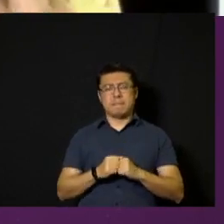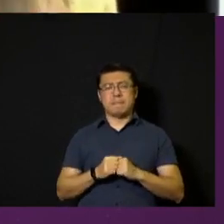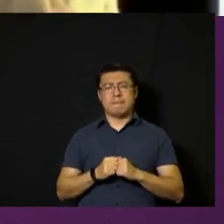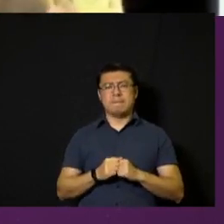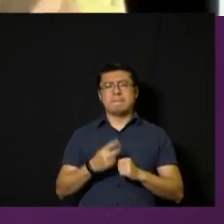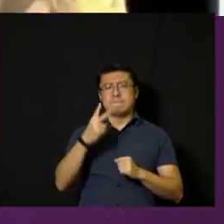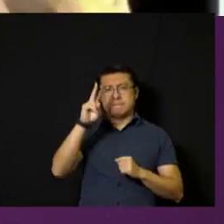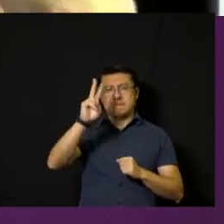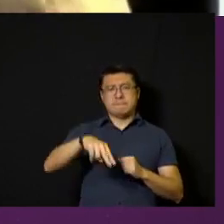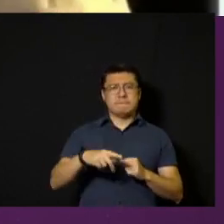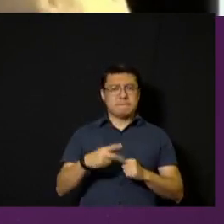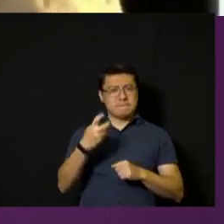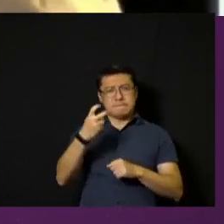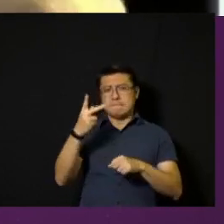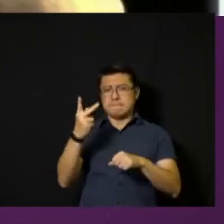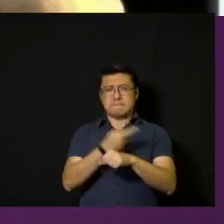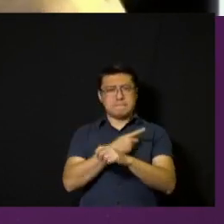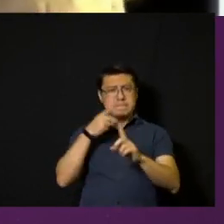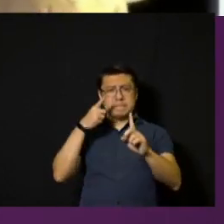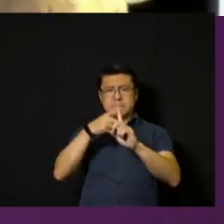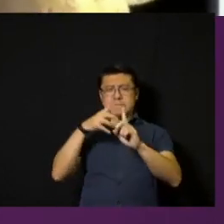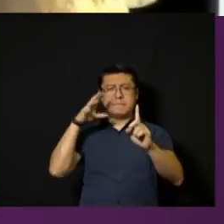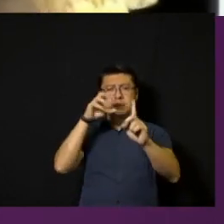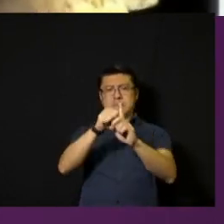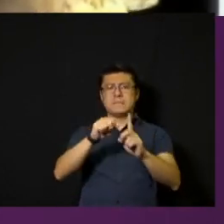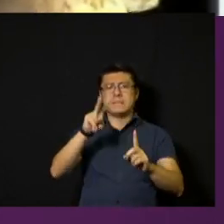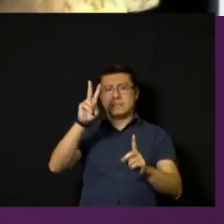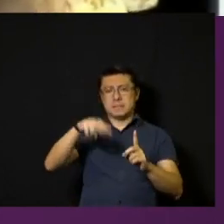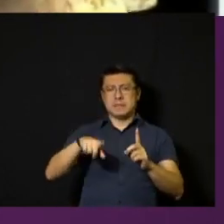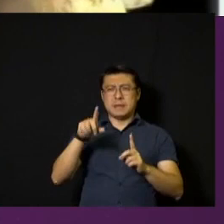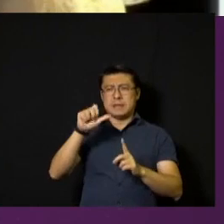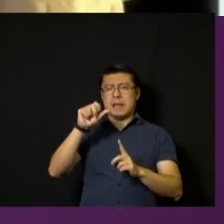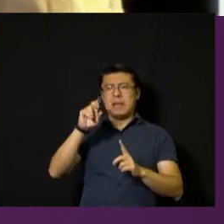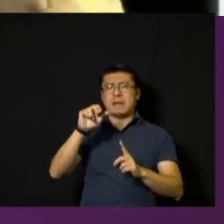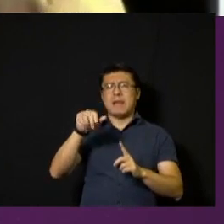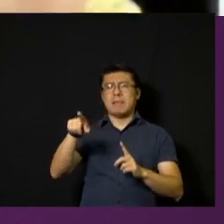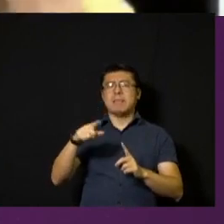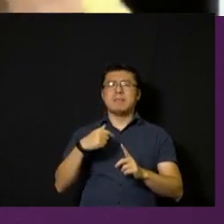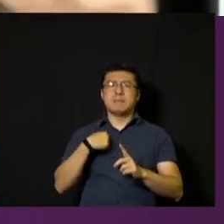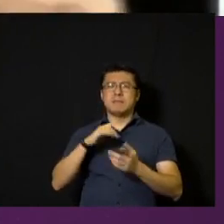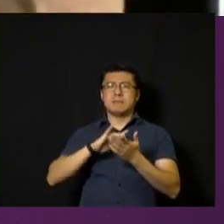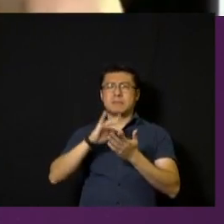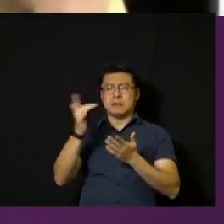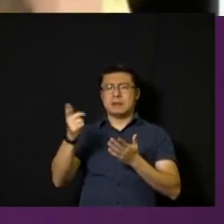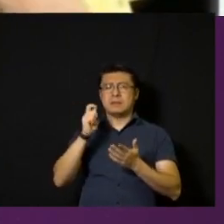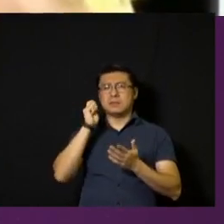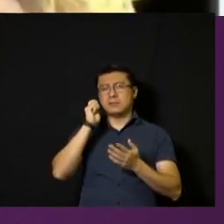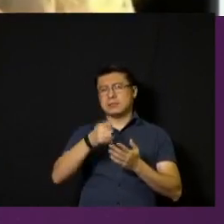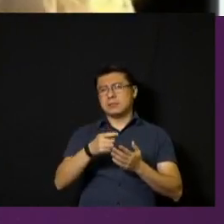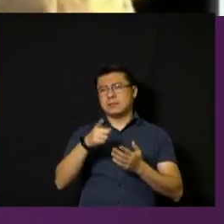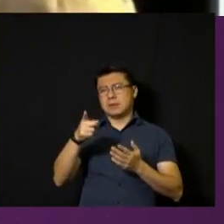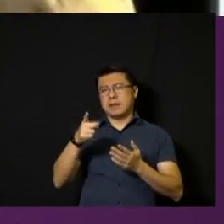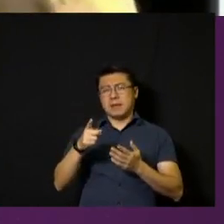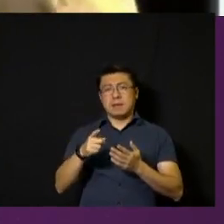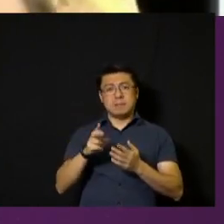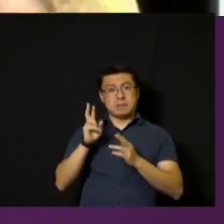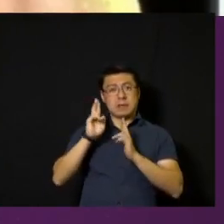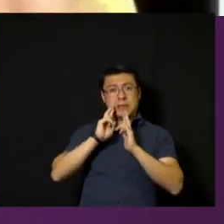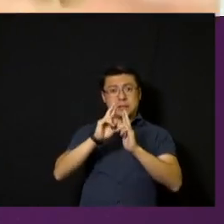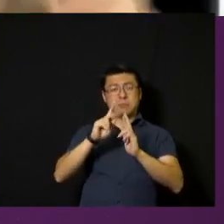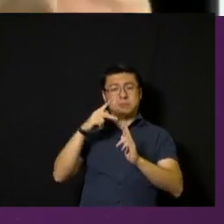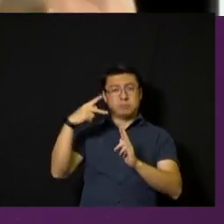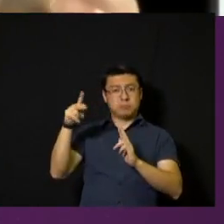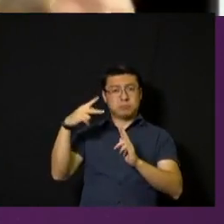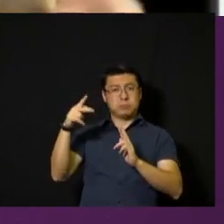part we need to understand. It will happen, as Adrian said. Thanks, Adrian, for what you said today, because this piece in your